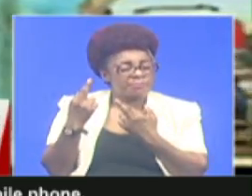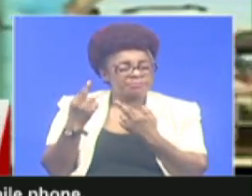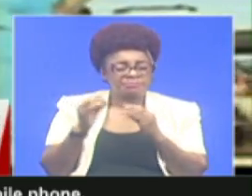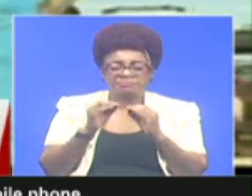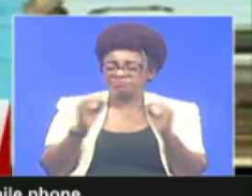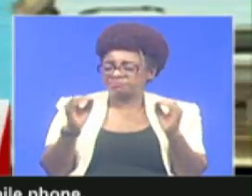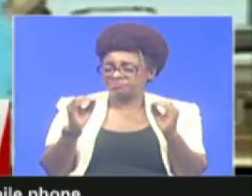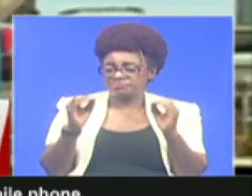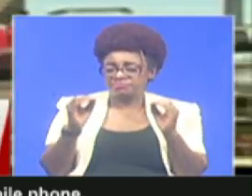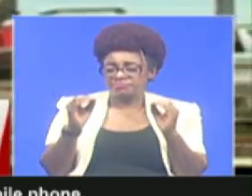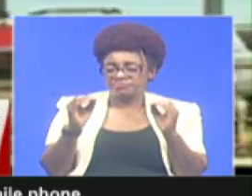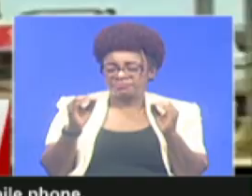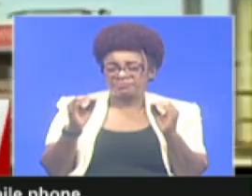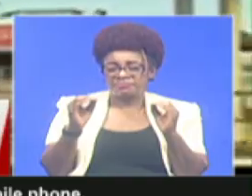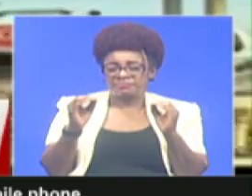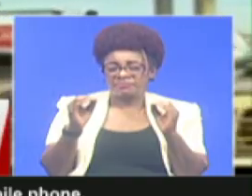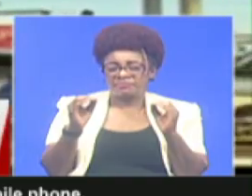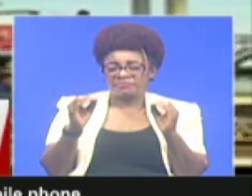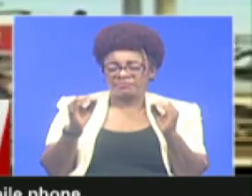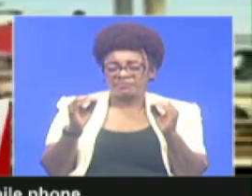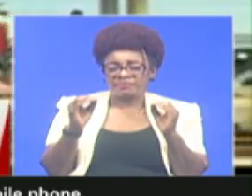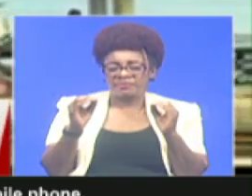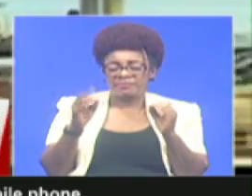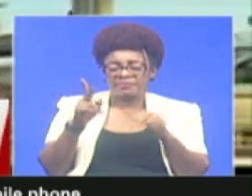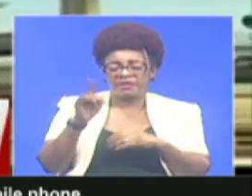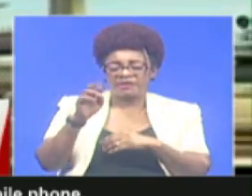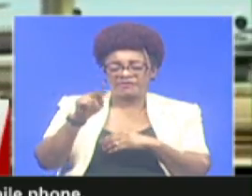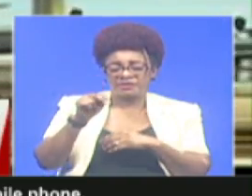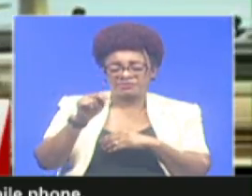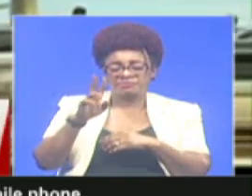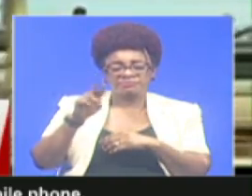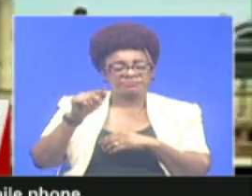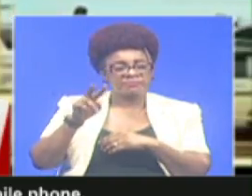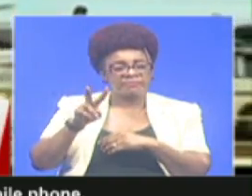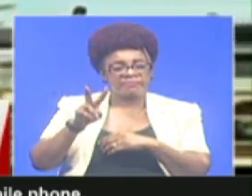and her 4-year-old daughter, Amanda. Kevin Mutai, NTV, Mombasa.